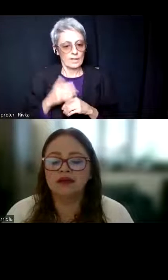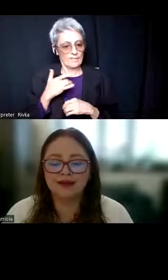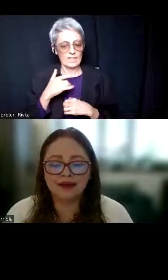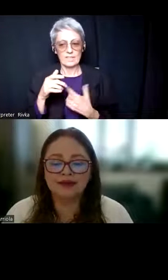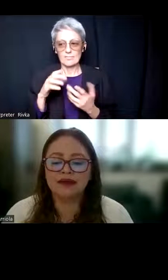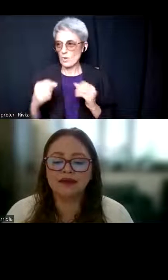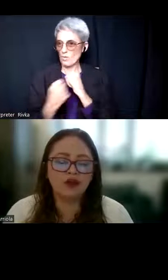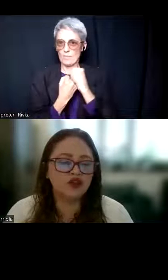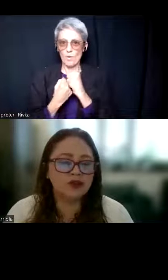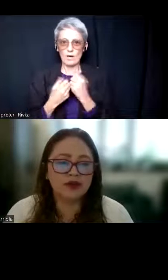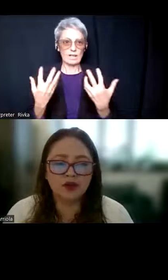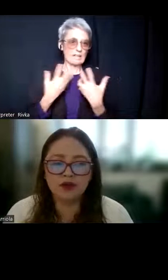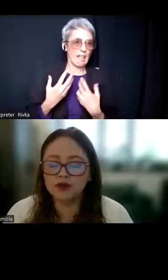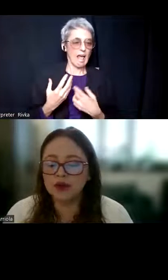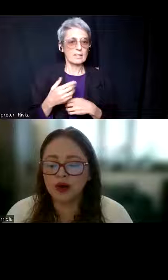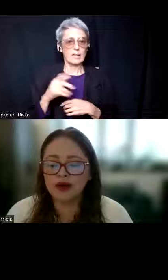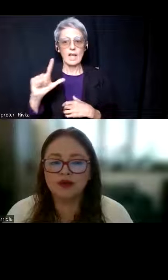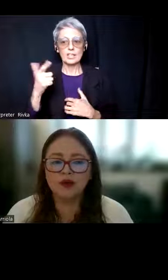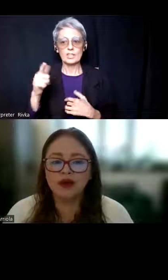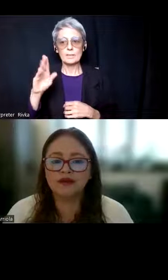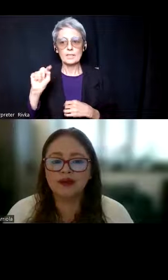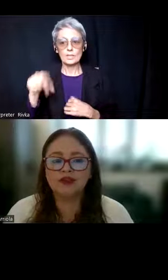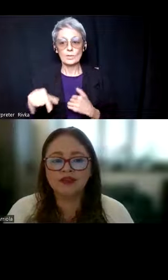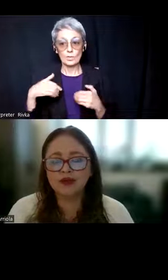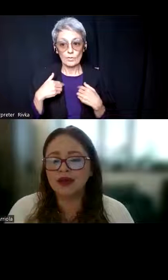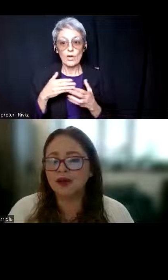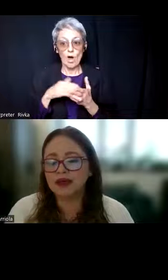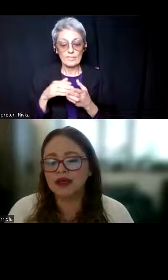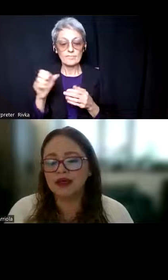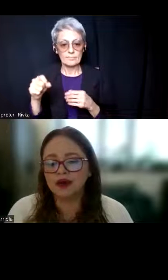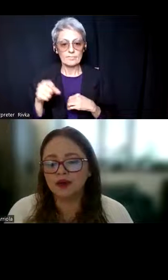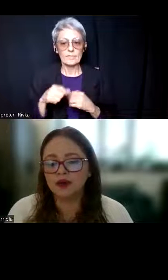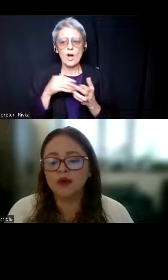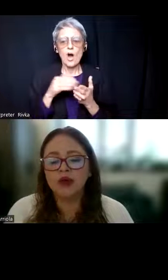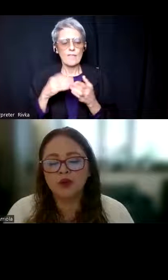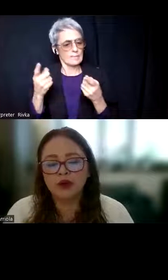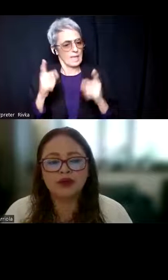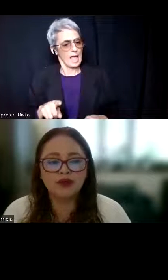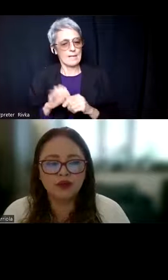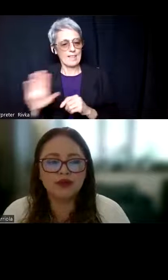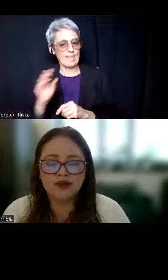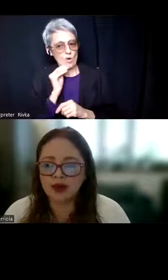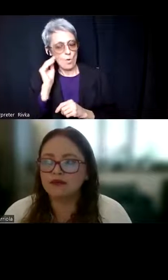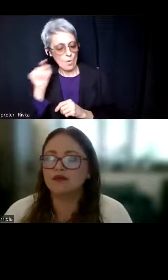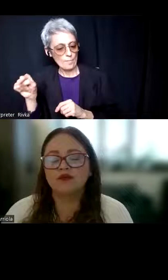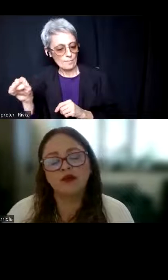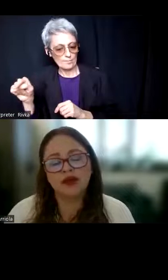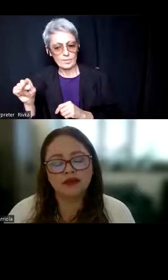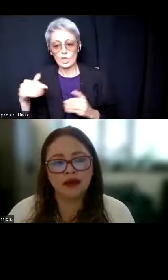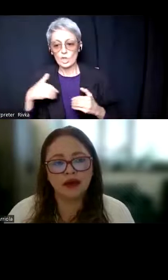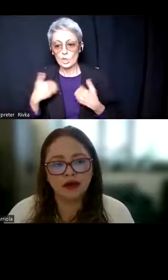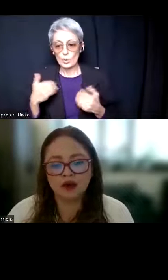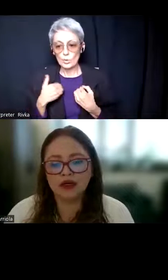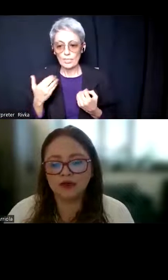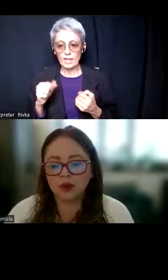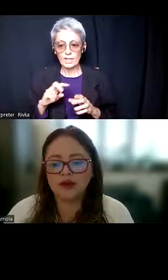supported, neglected, LGBTQ youth a lot. So a lot of times there's something happening in that home where youth is falling into